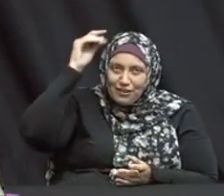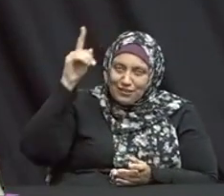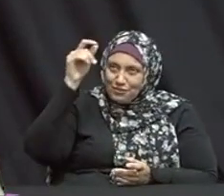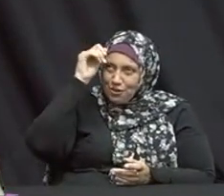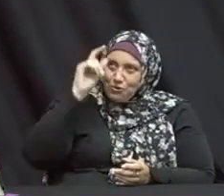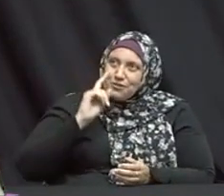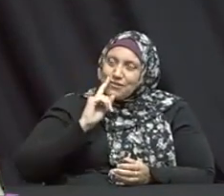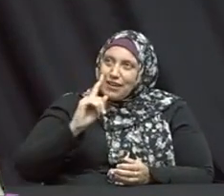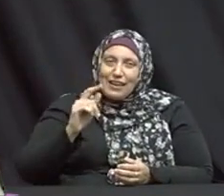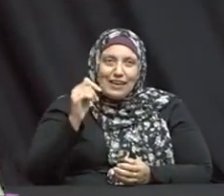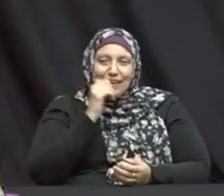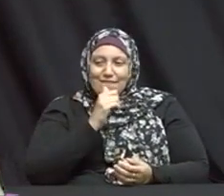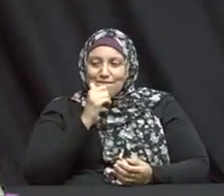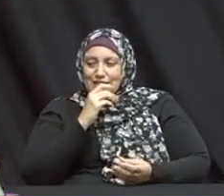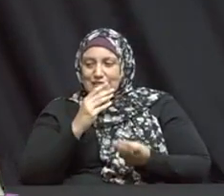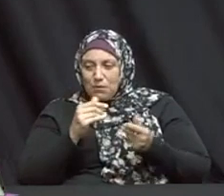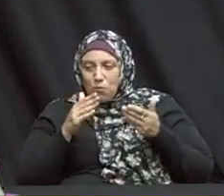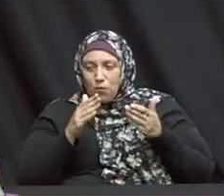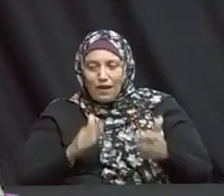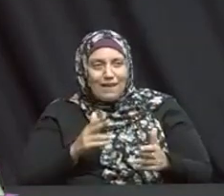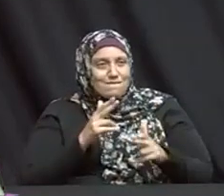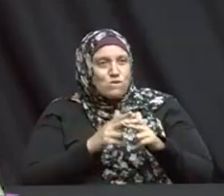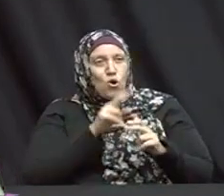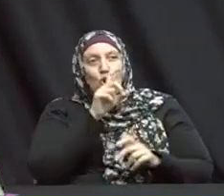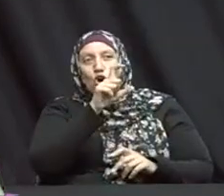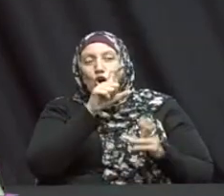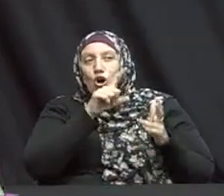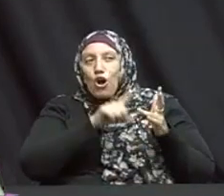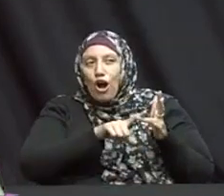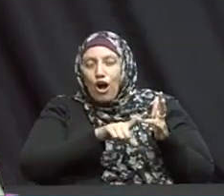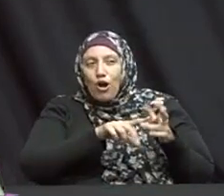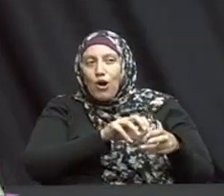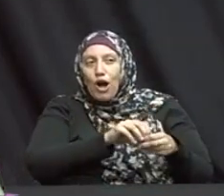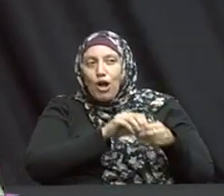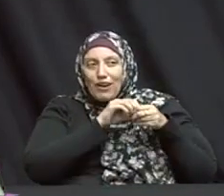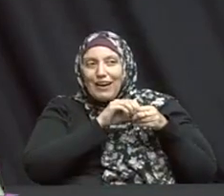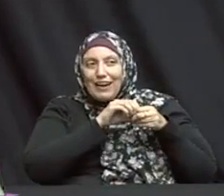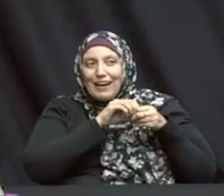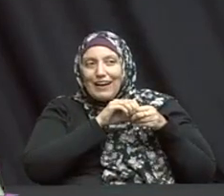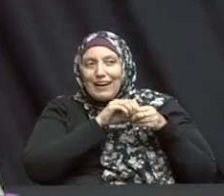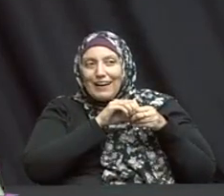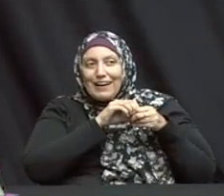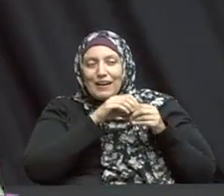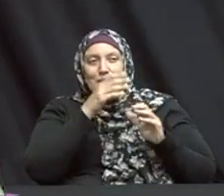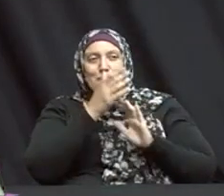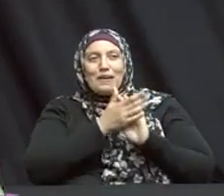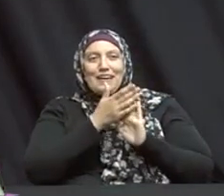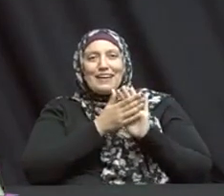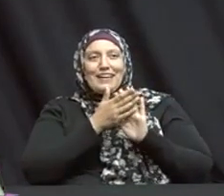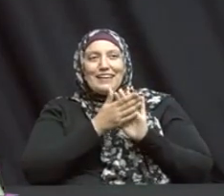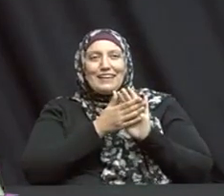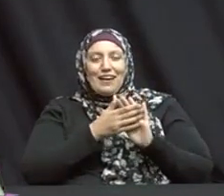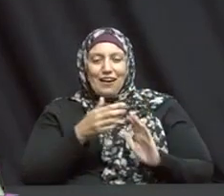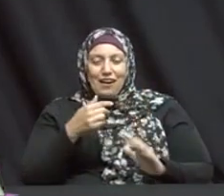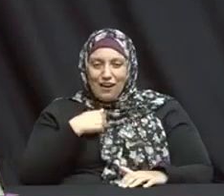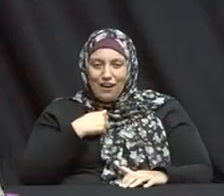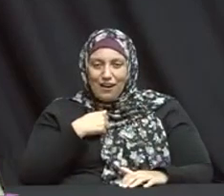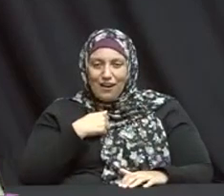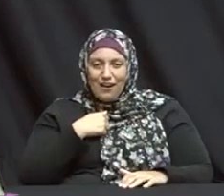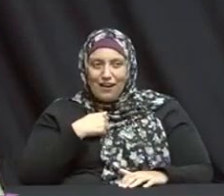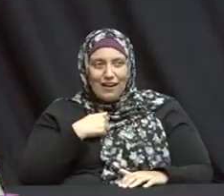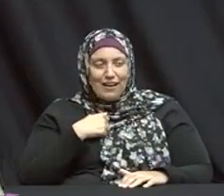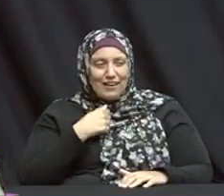have a co-ownership where the asset ultimately passes on through some sort of right of survivorship, that would